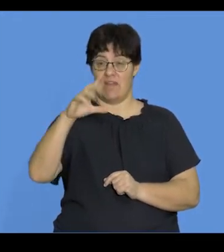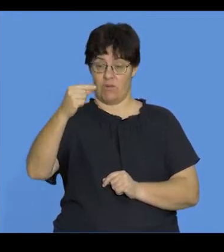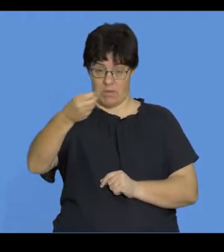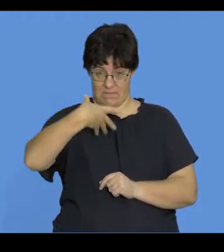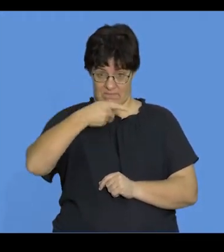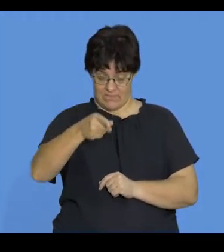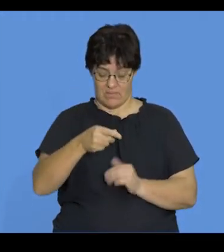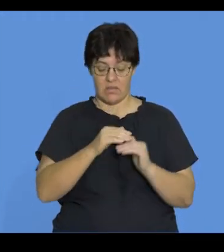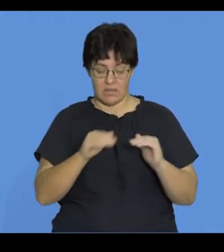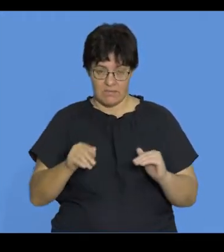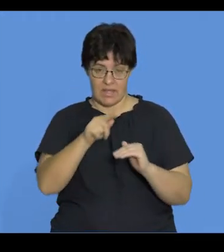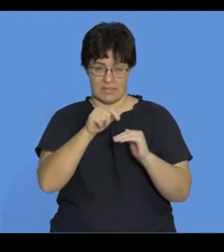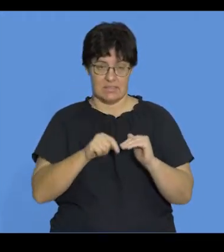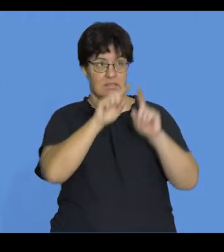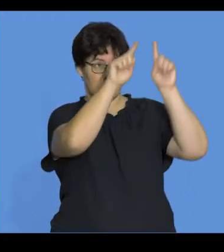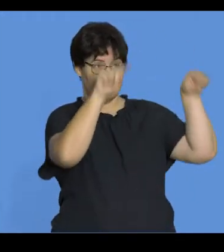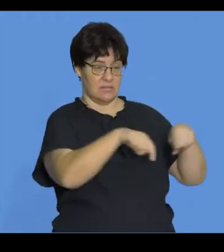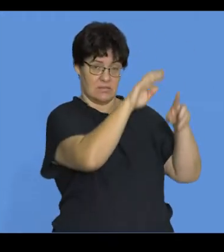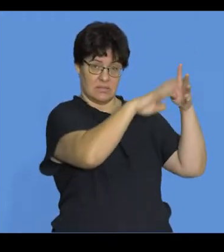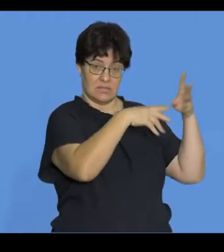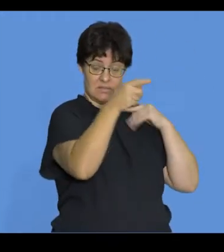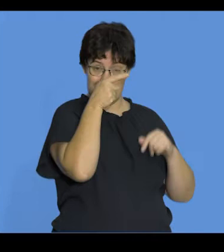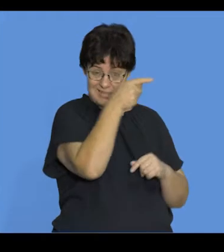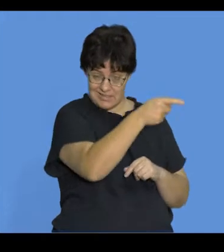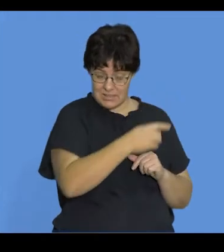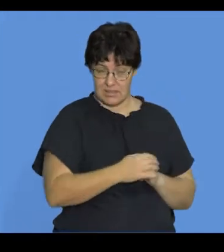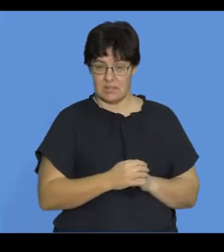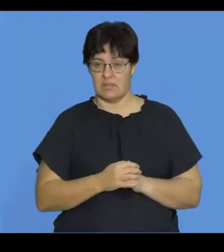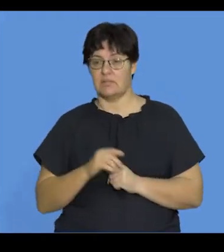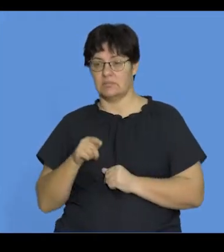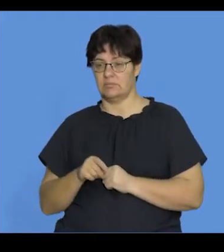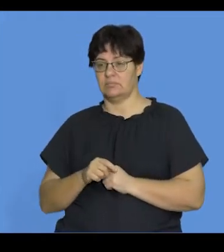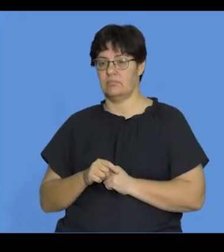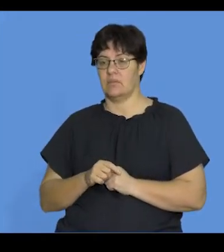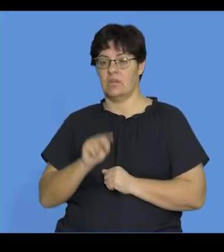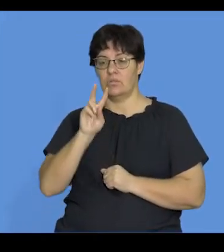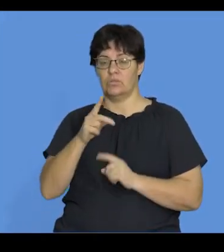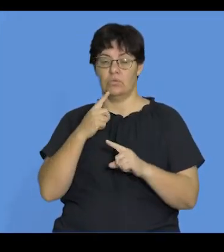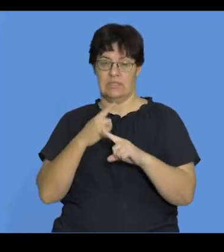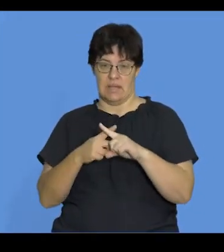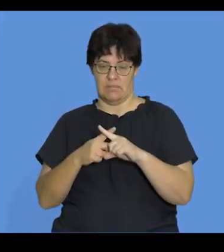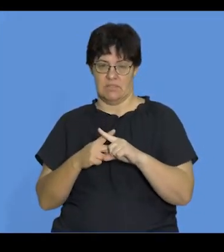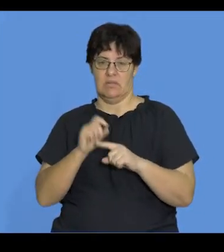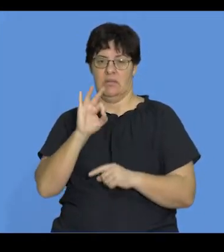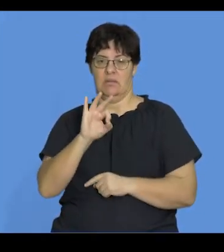right? Divided by the molar mass, which is 2 multiplied